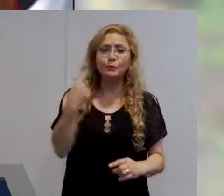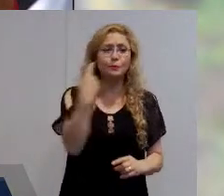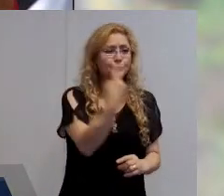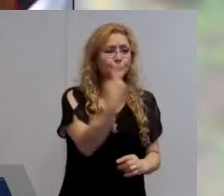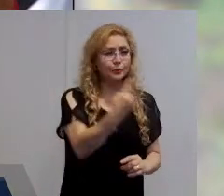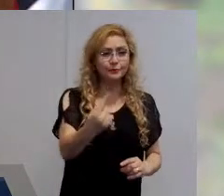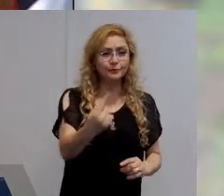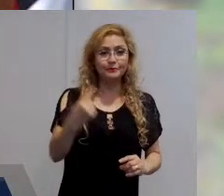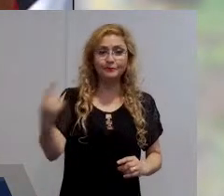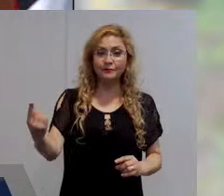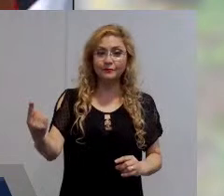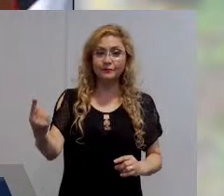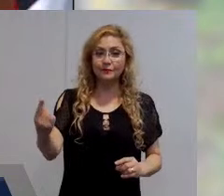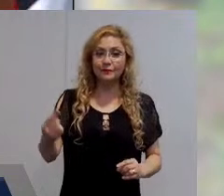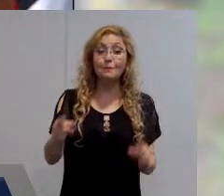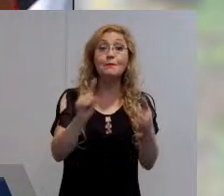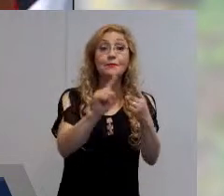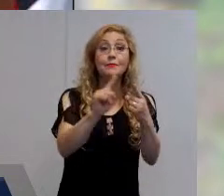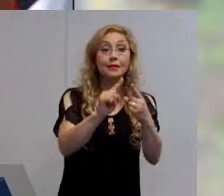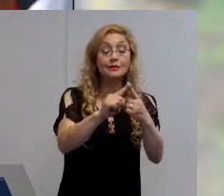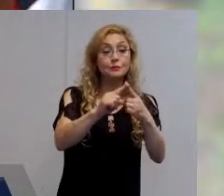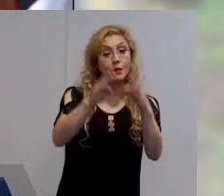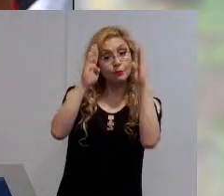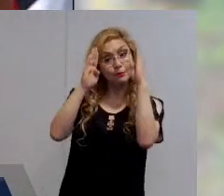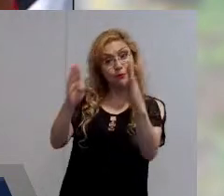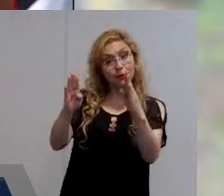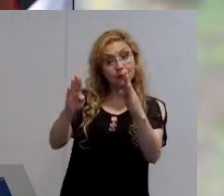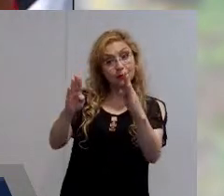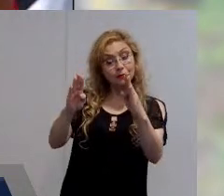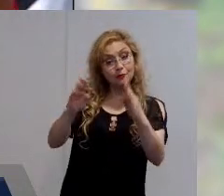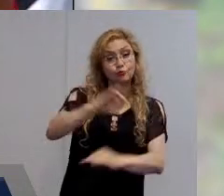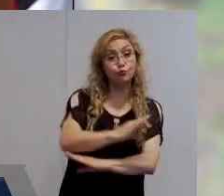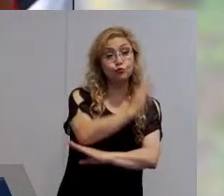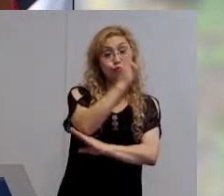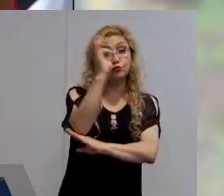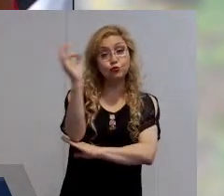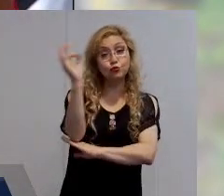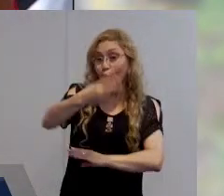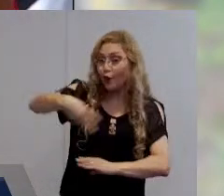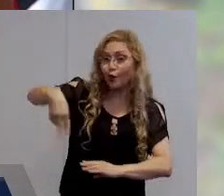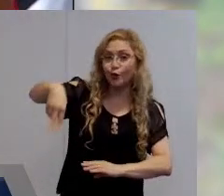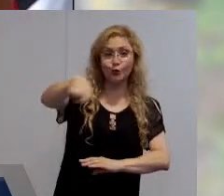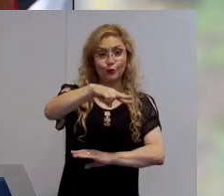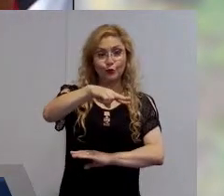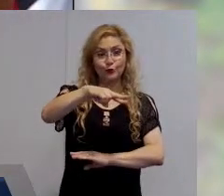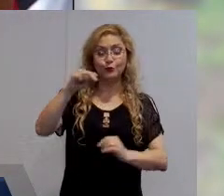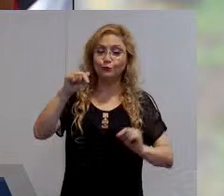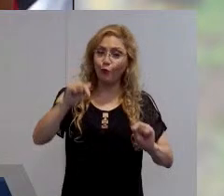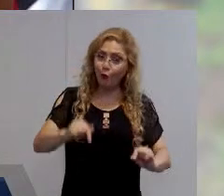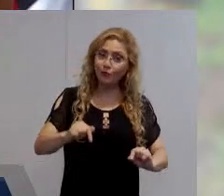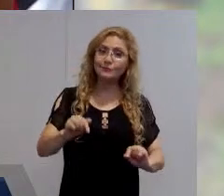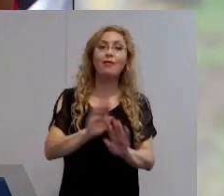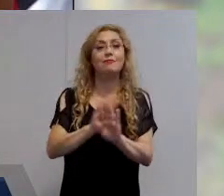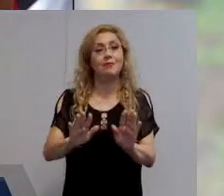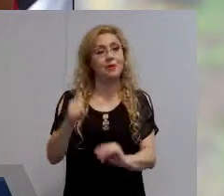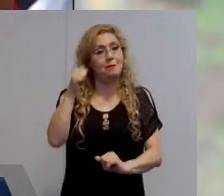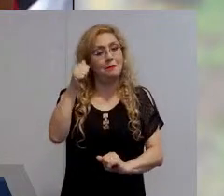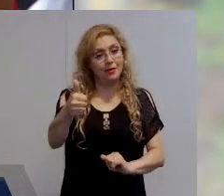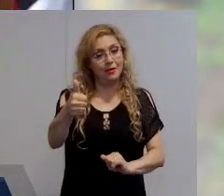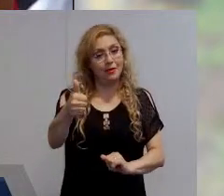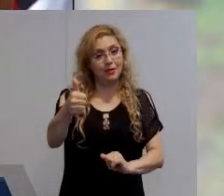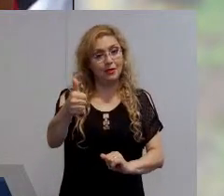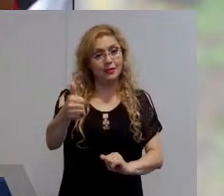of you to take part and attend this event that began yesterday and is ending today. This shows